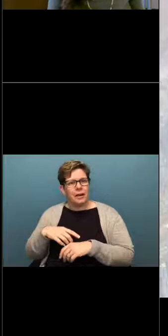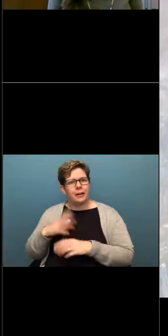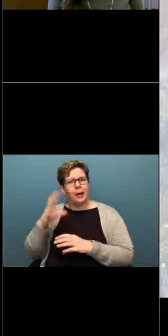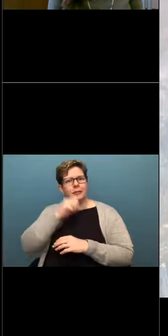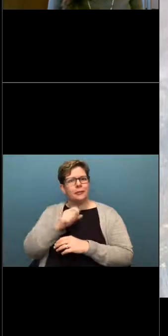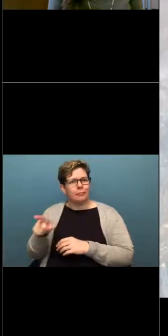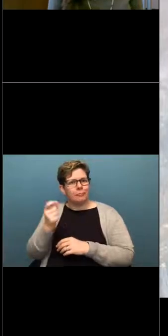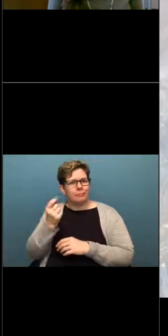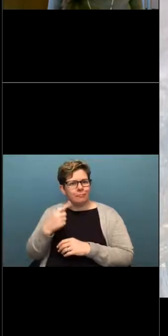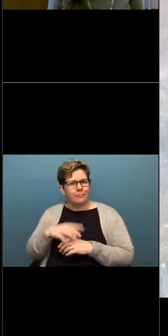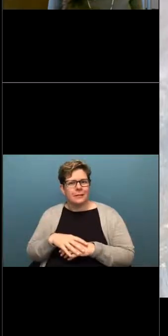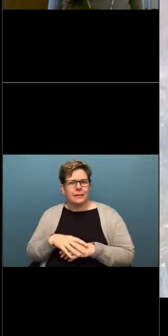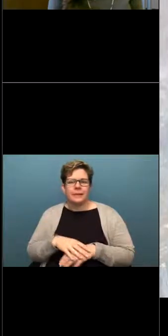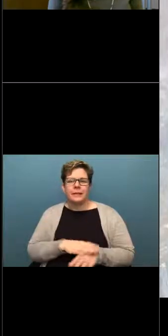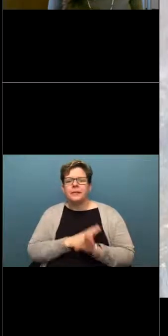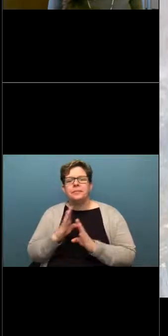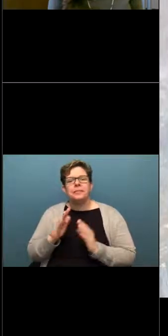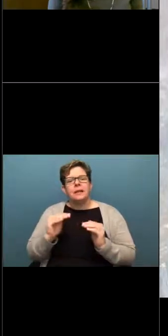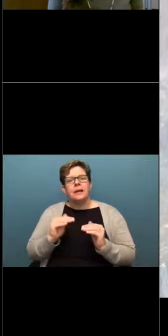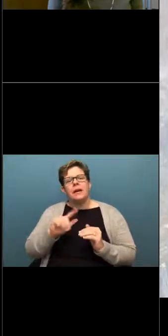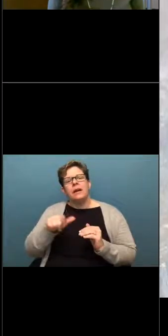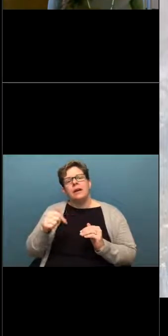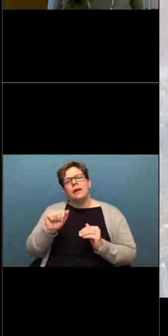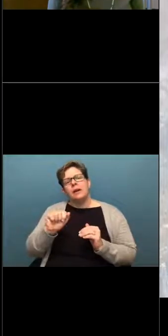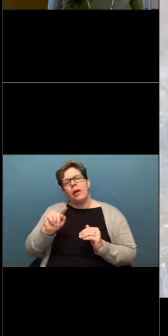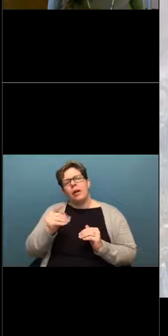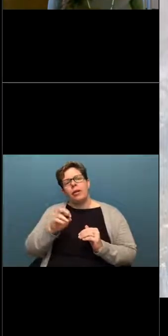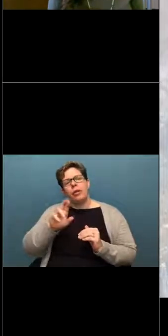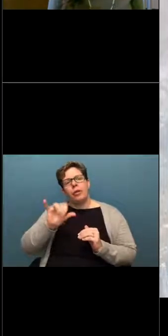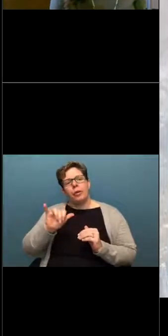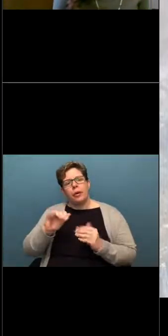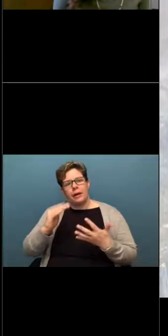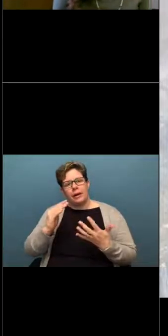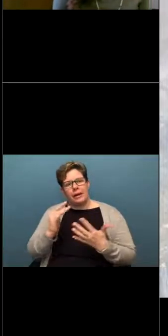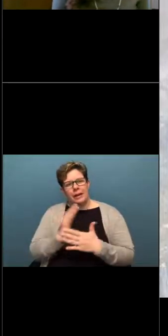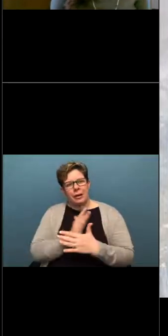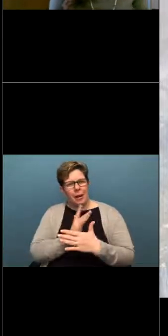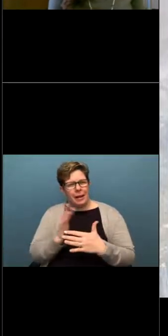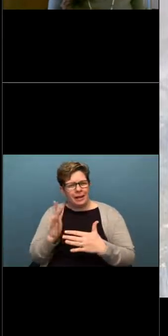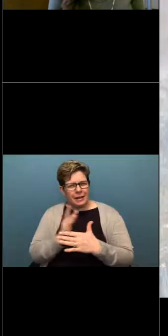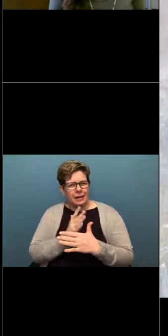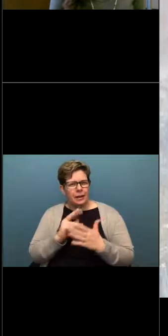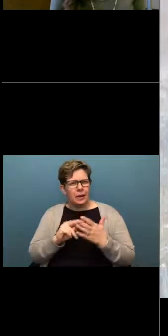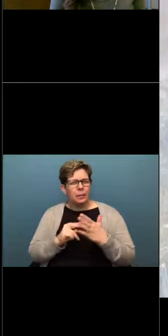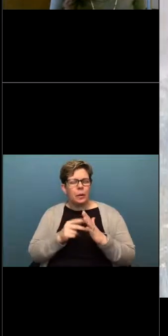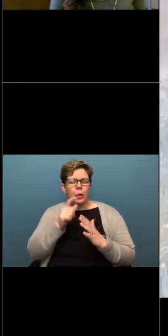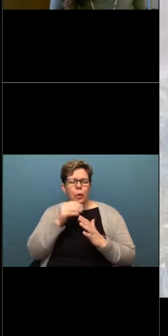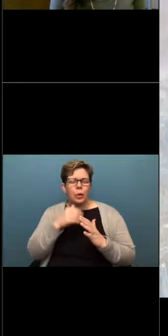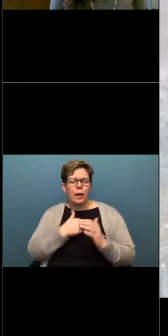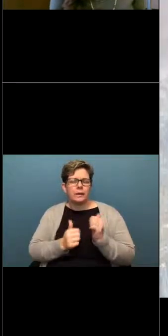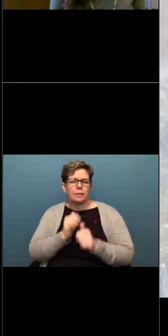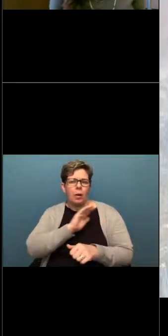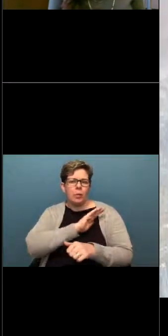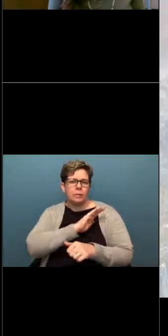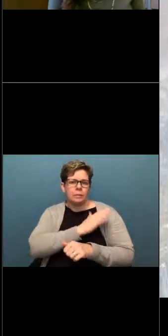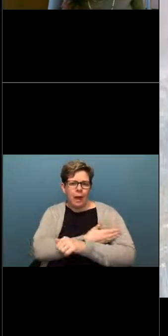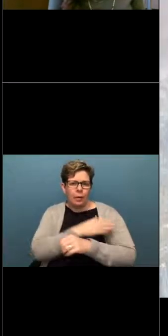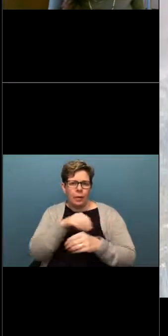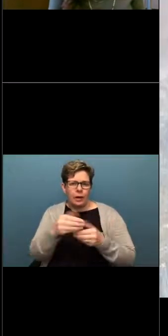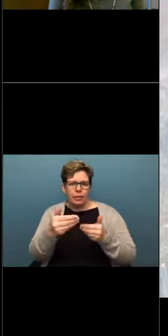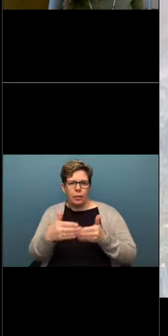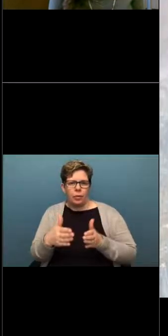authority gradient, which is part of perception, which means it's whoever's got the most power or control in a room. And